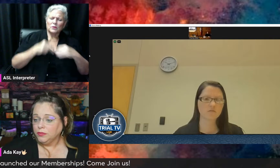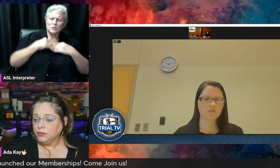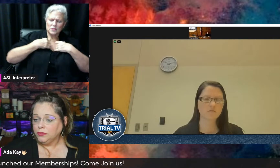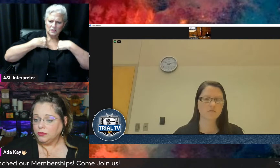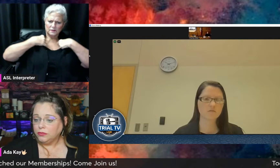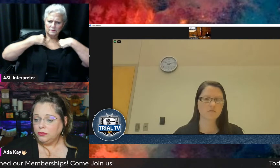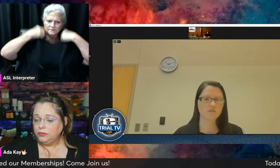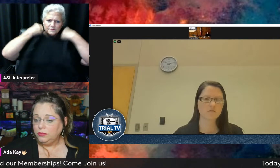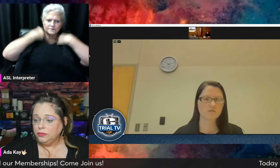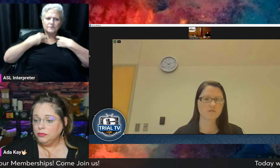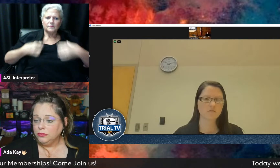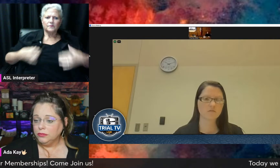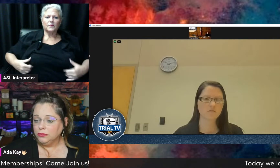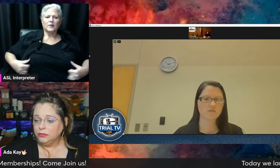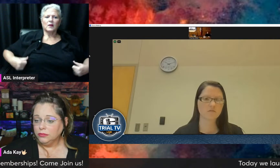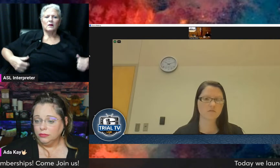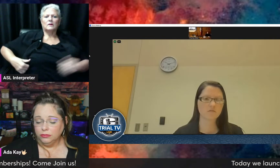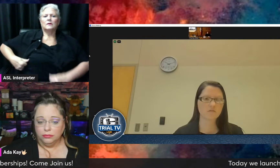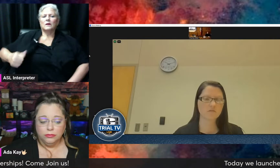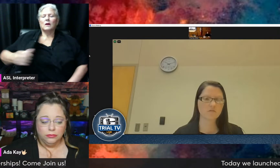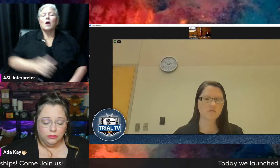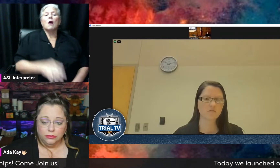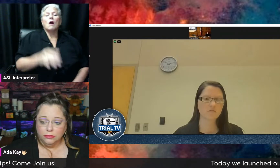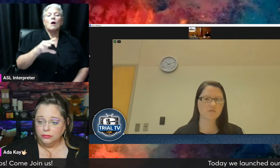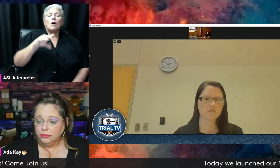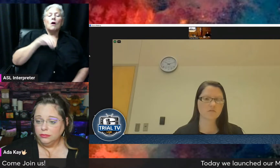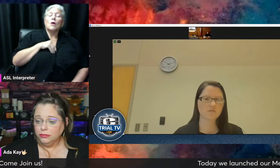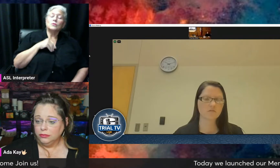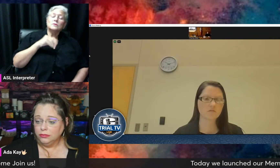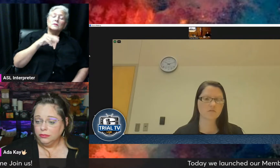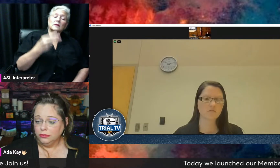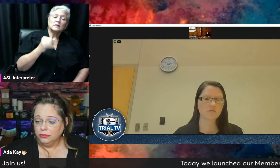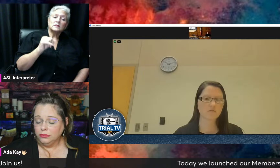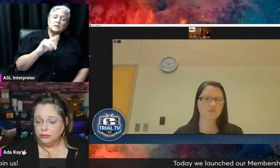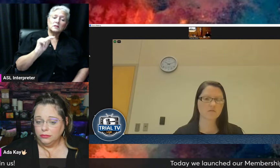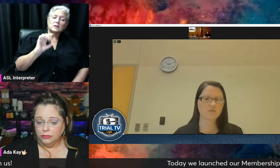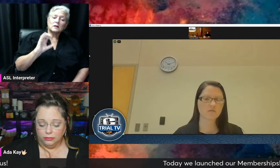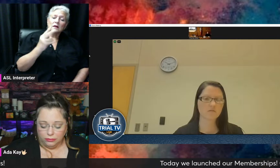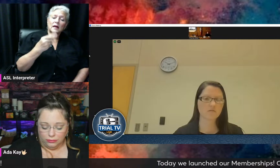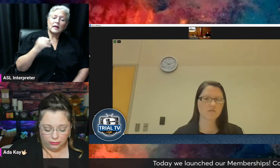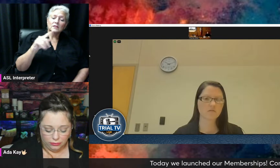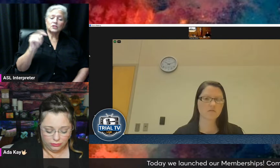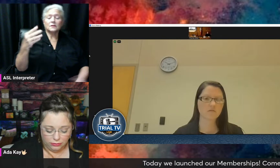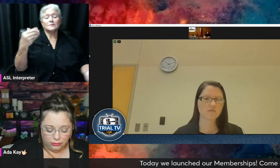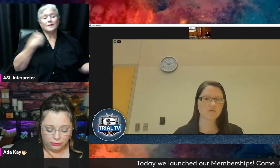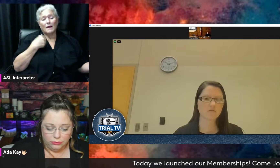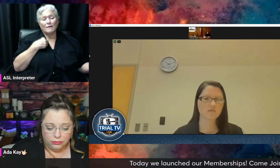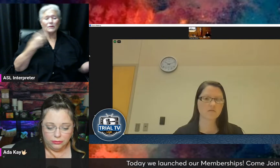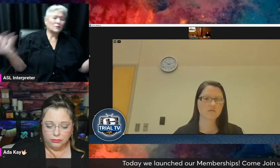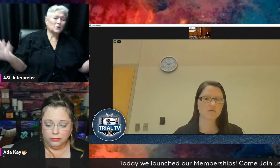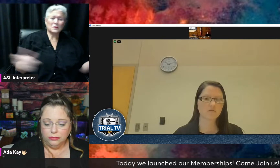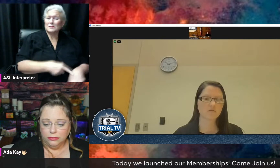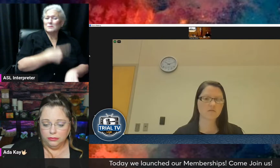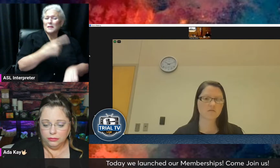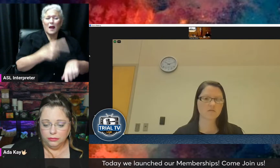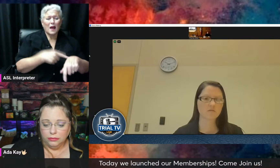hatchet and they own it for a period of time and they have it in their house,